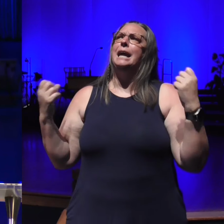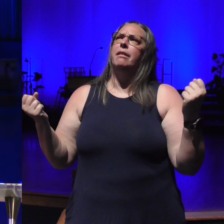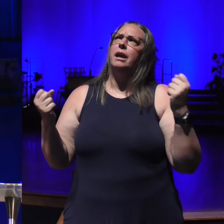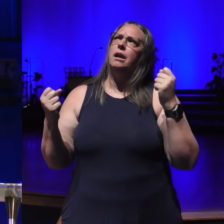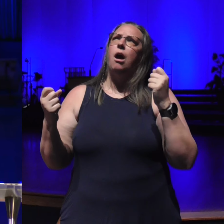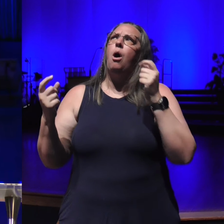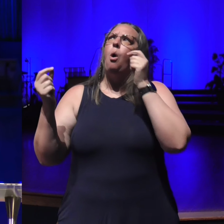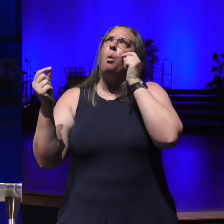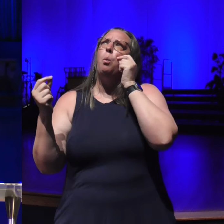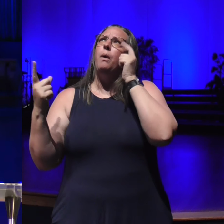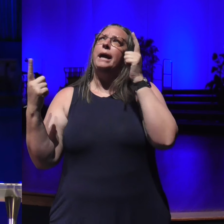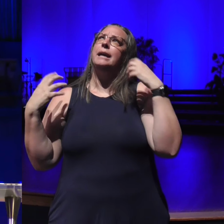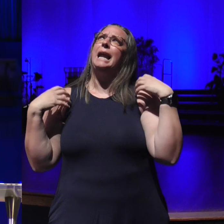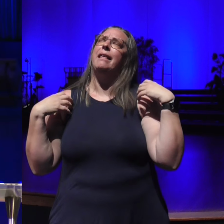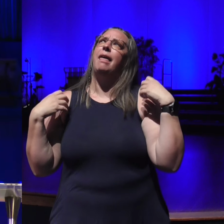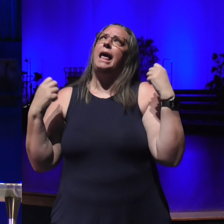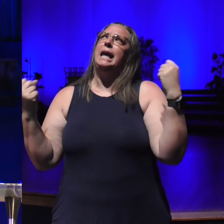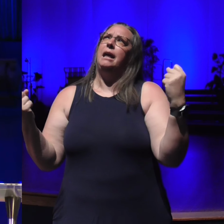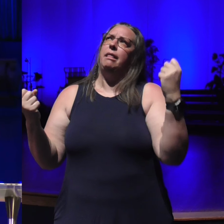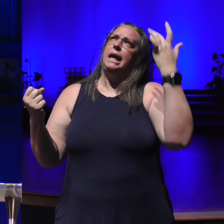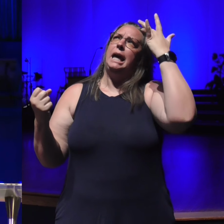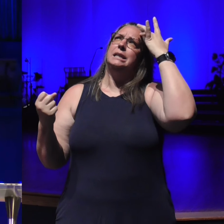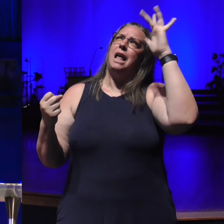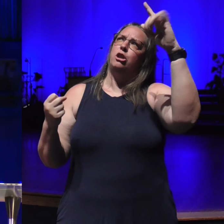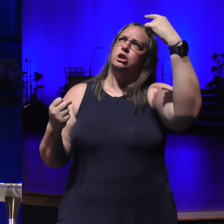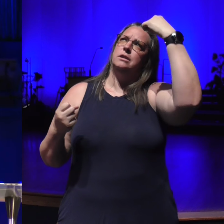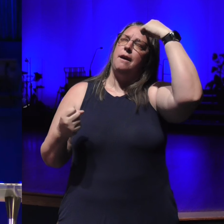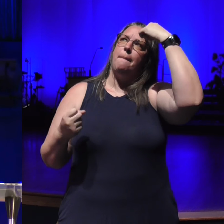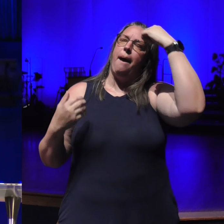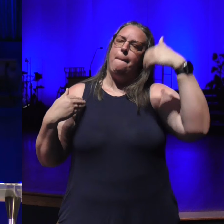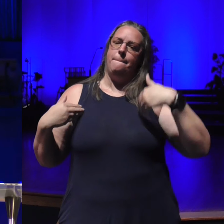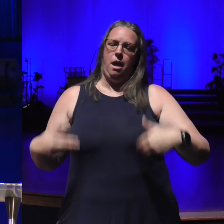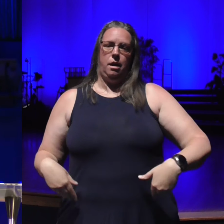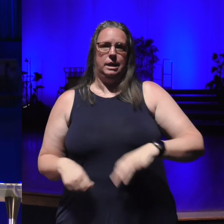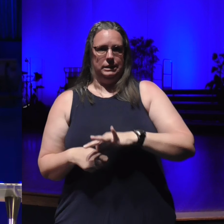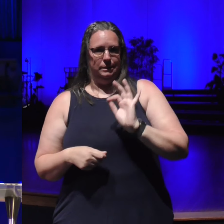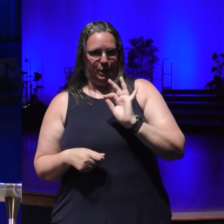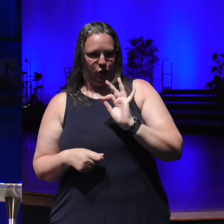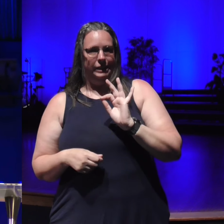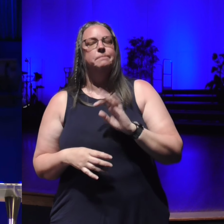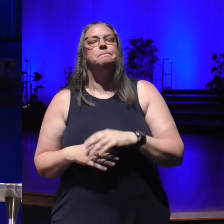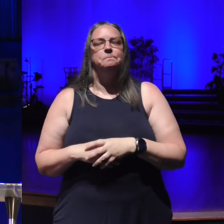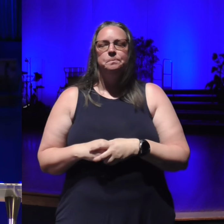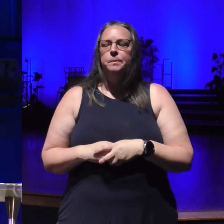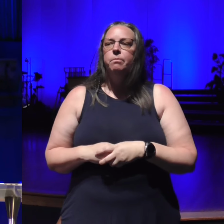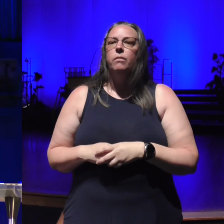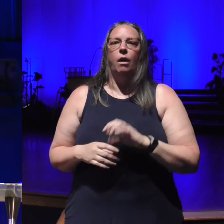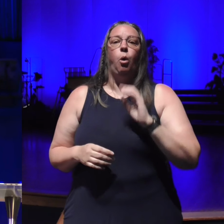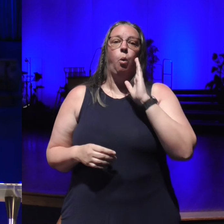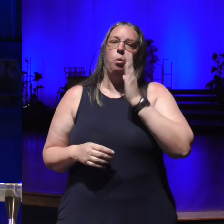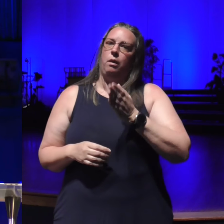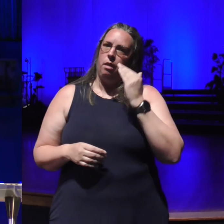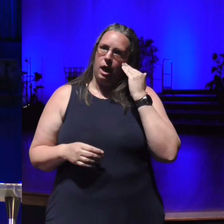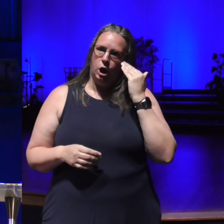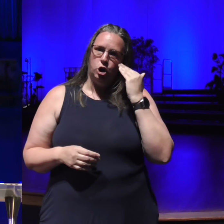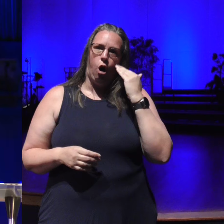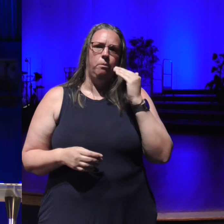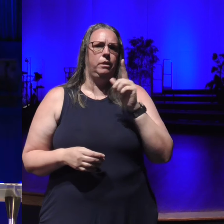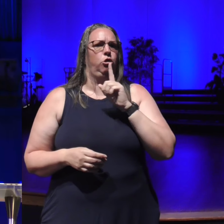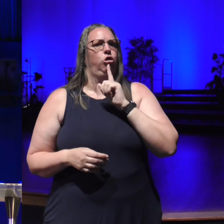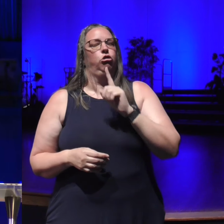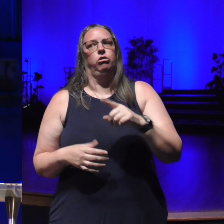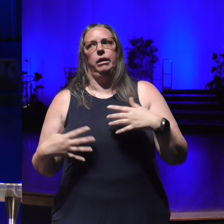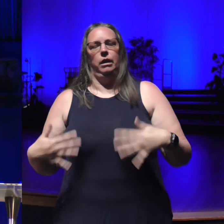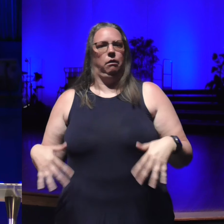awakening the healing intelligence of the mind, body, and spirit. So that will also, I know, be a very rich time